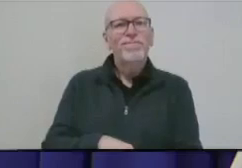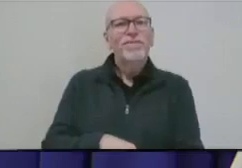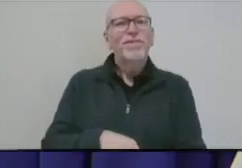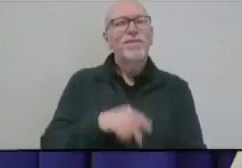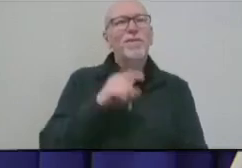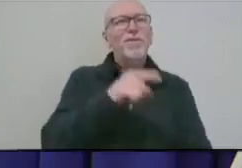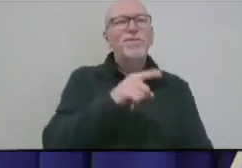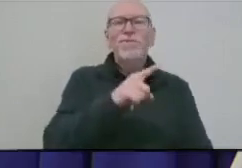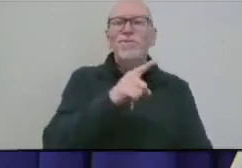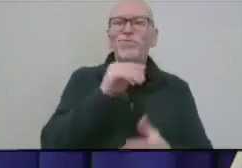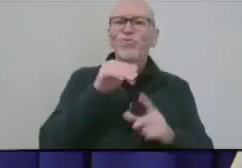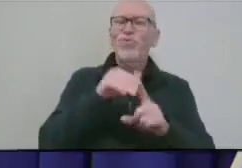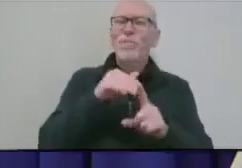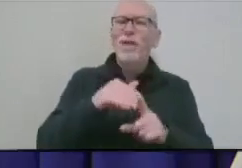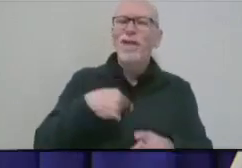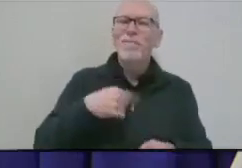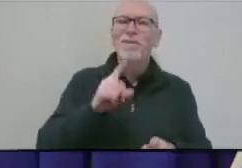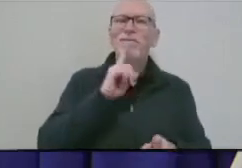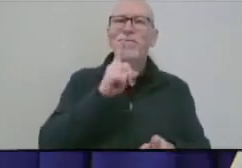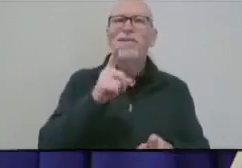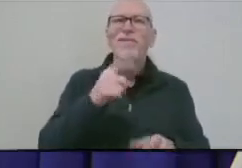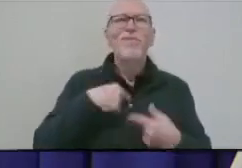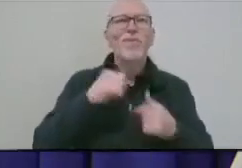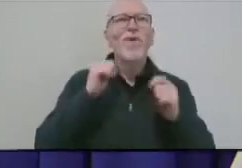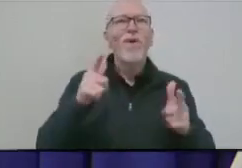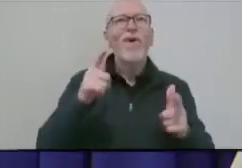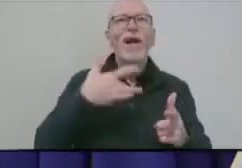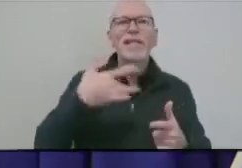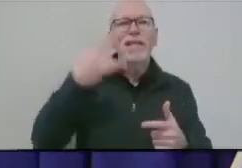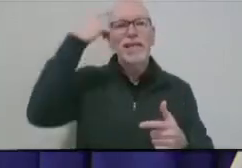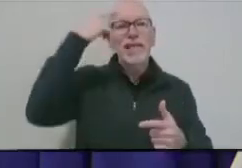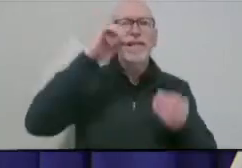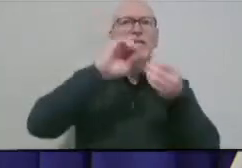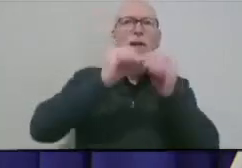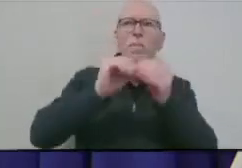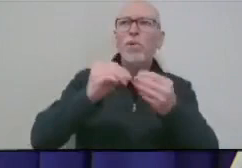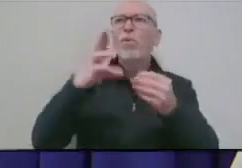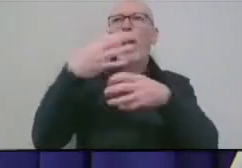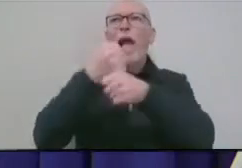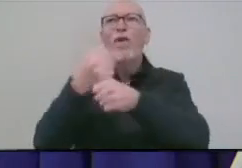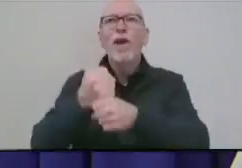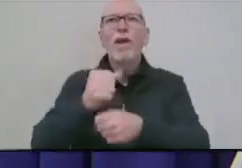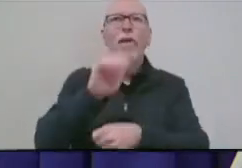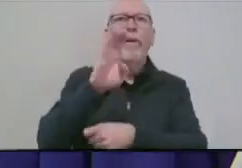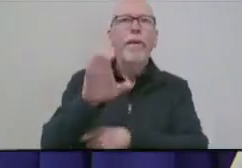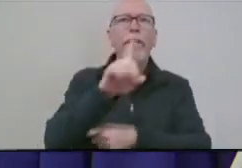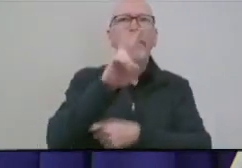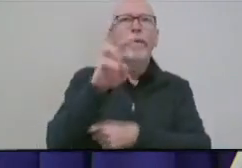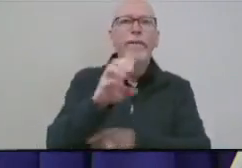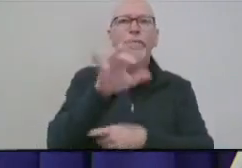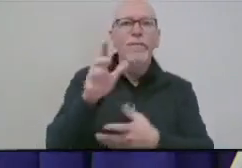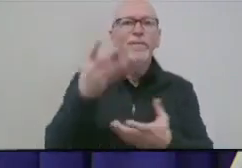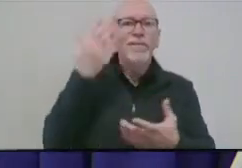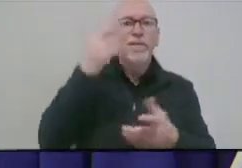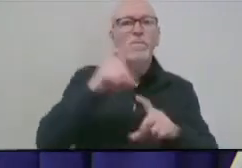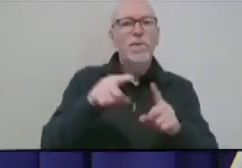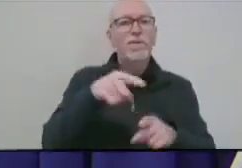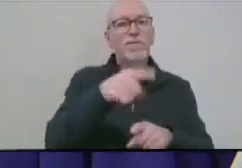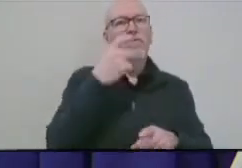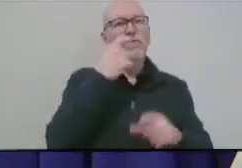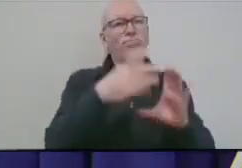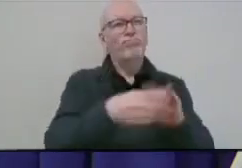You remind me that I think we all dream in numbers and acronyms around here, but what you just